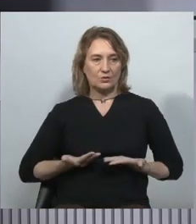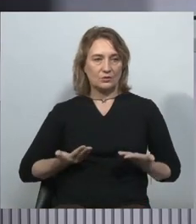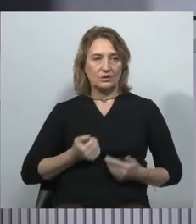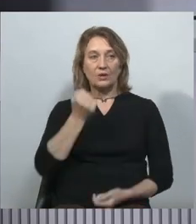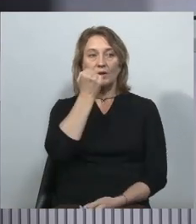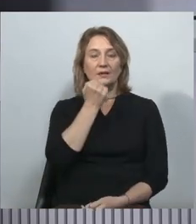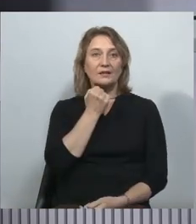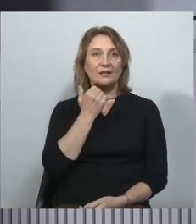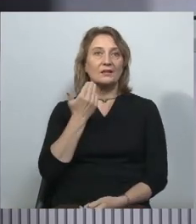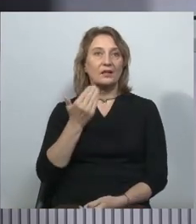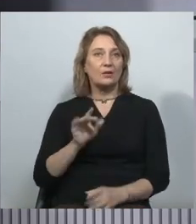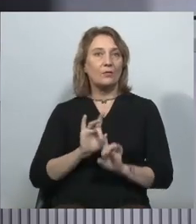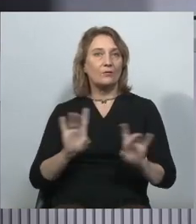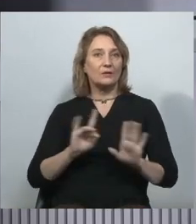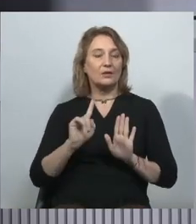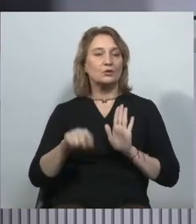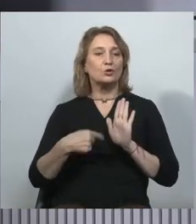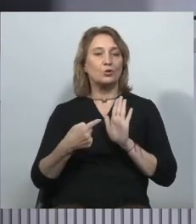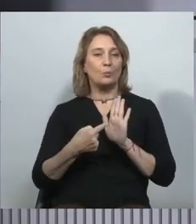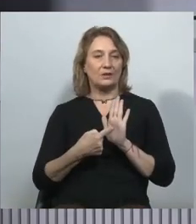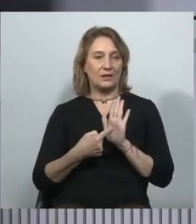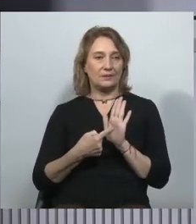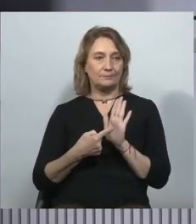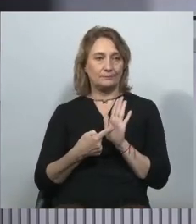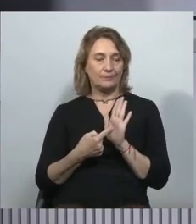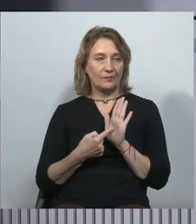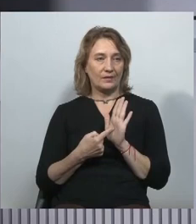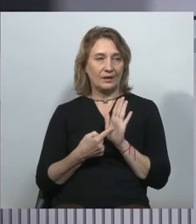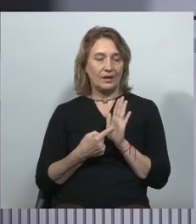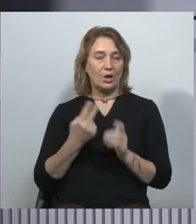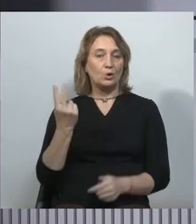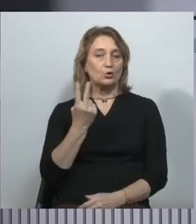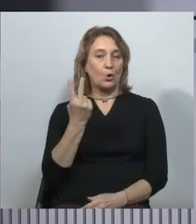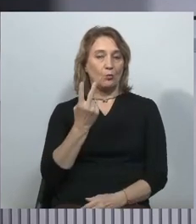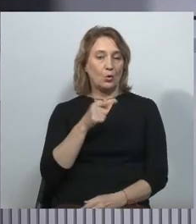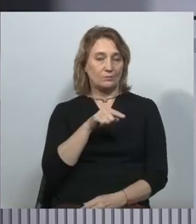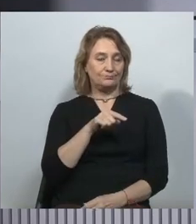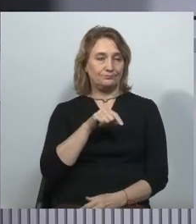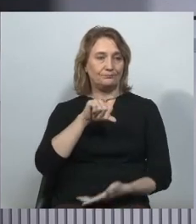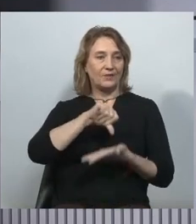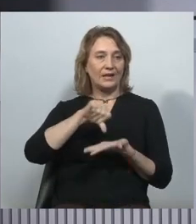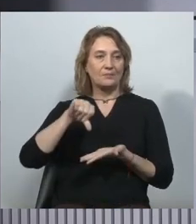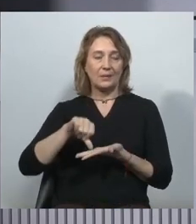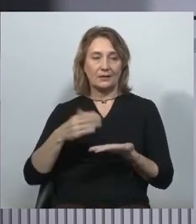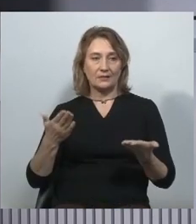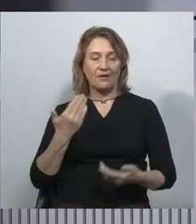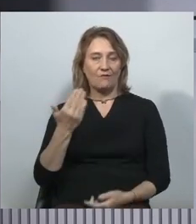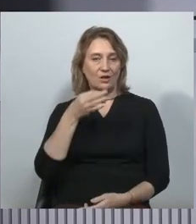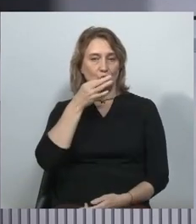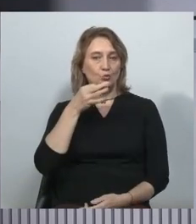life. Thank you for your reply. One more question to both of you, to both experts. Tell me,